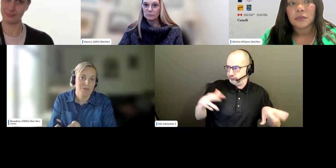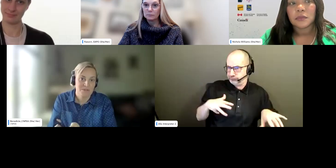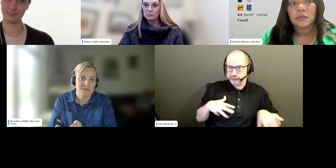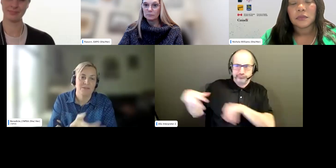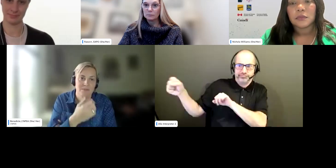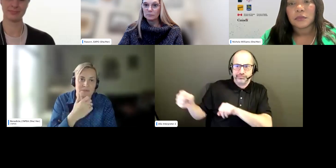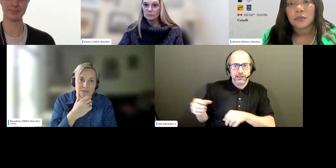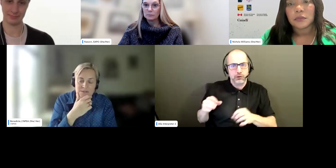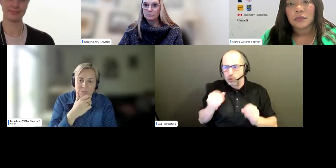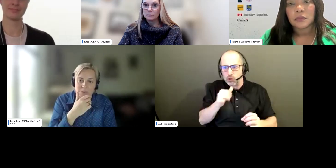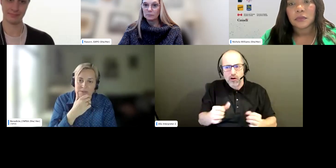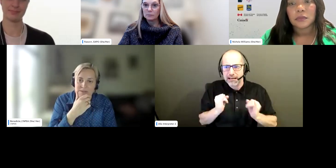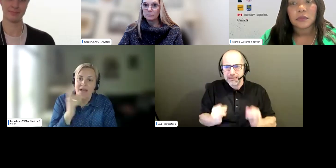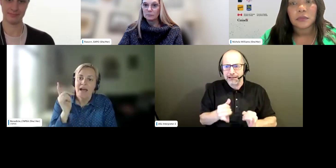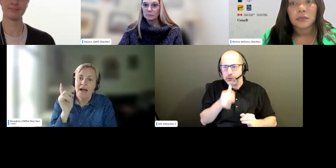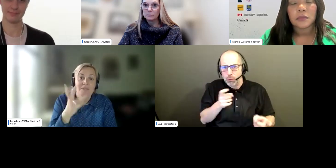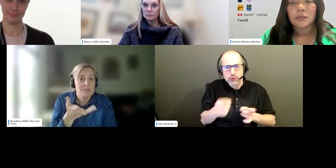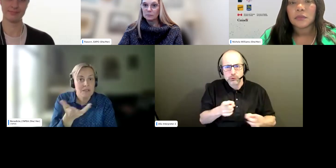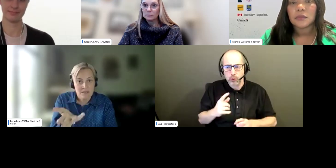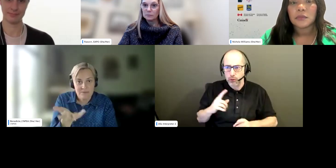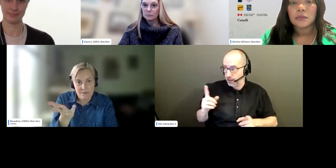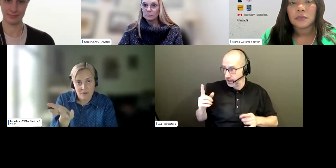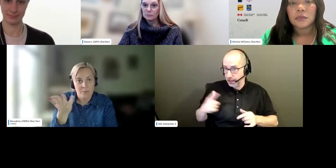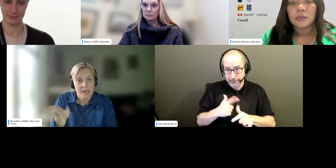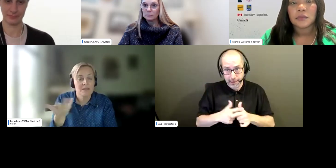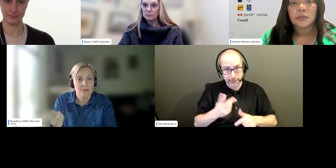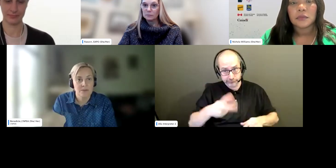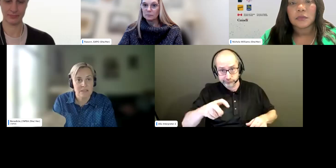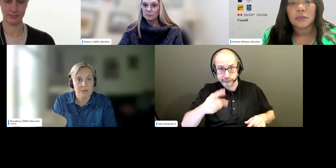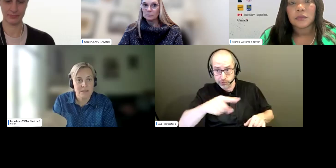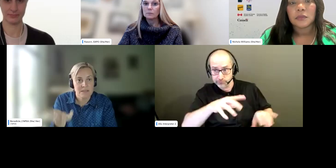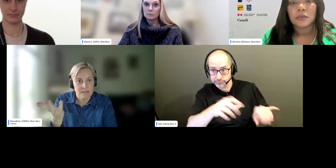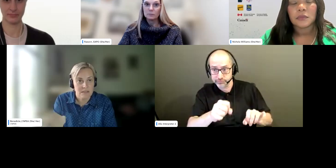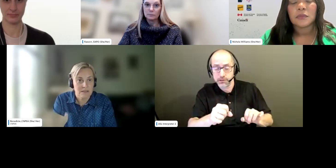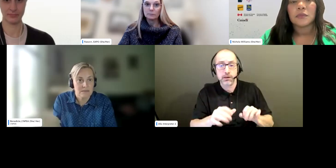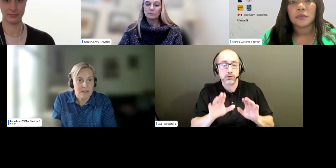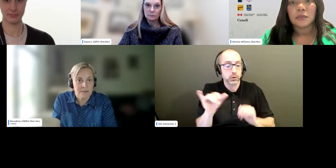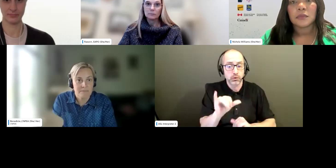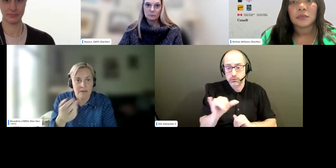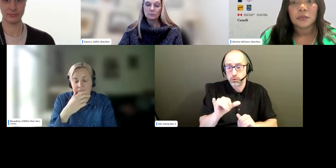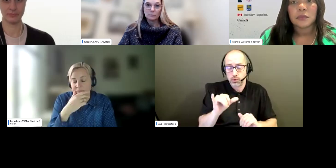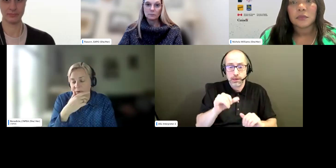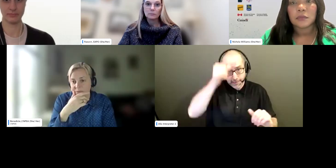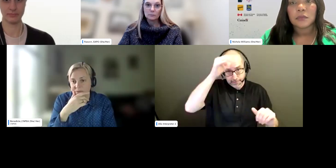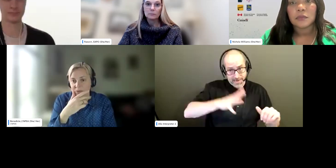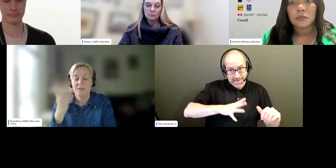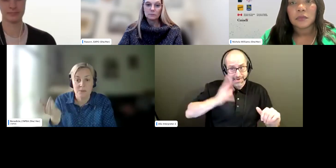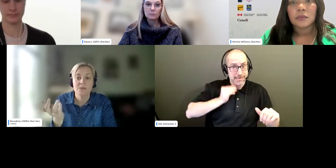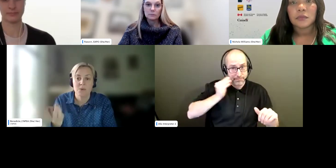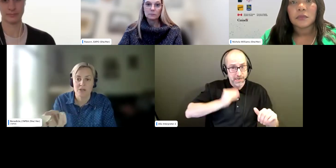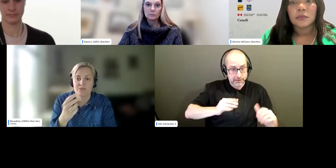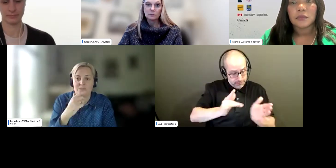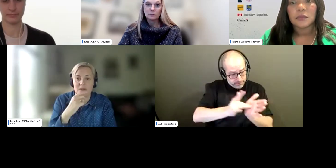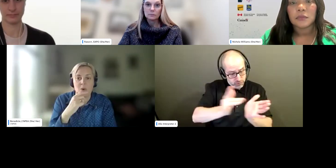the person decide for themselves is important. Speaking of, men also experiencing forms of abuse, there